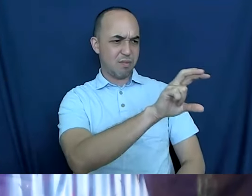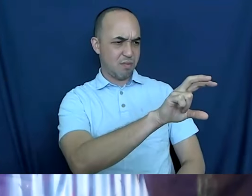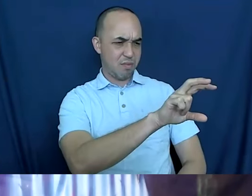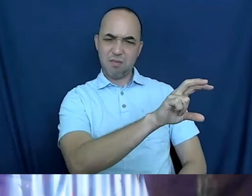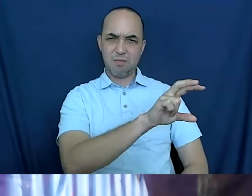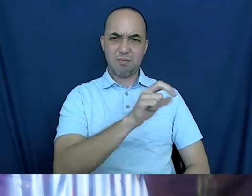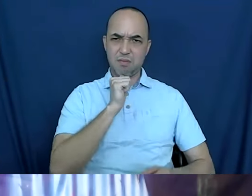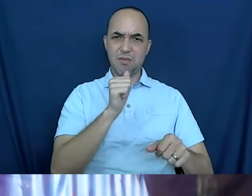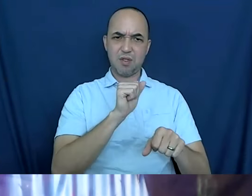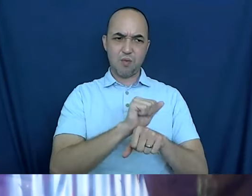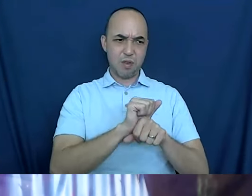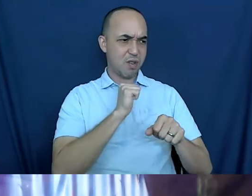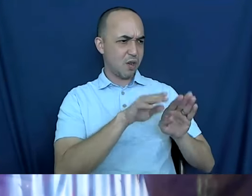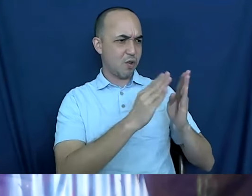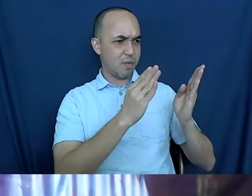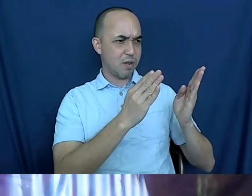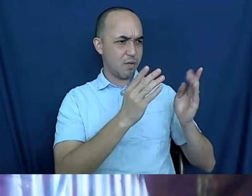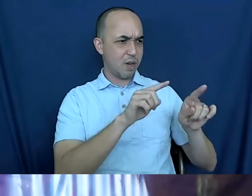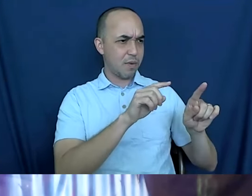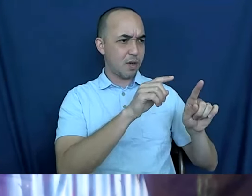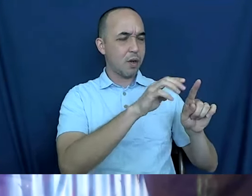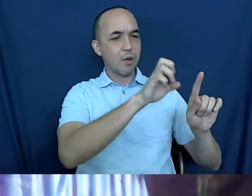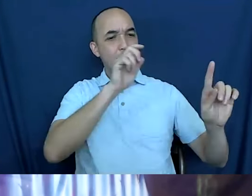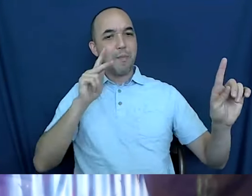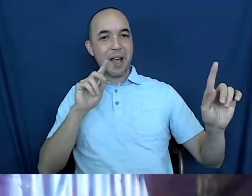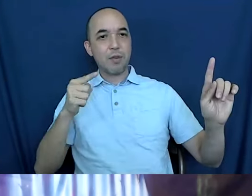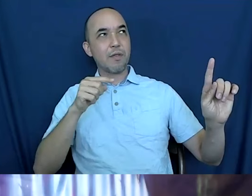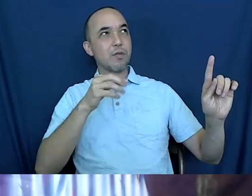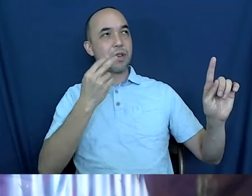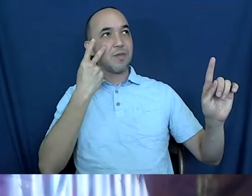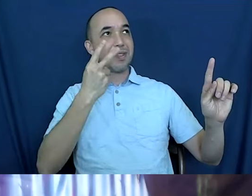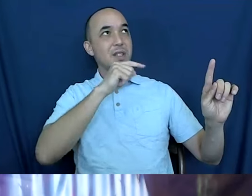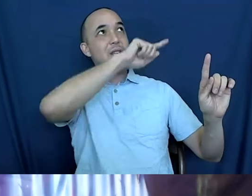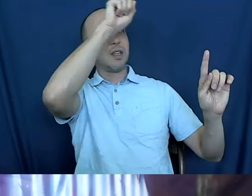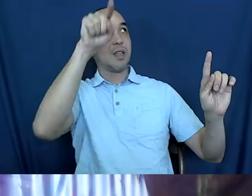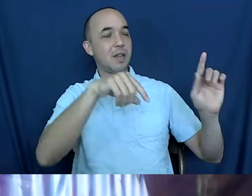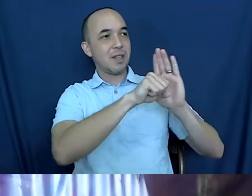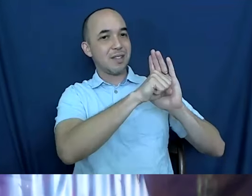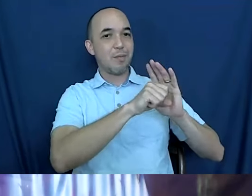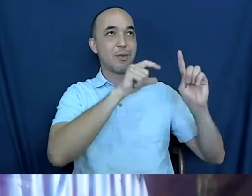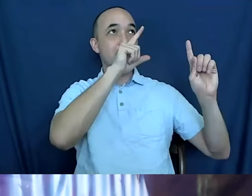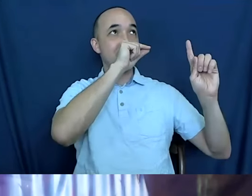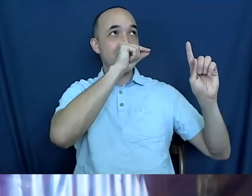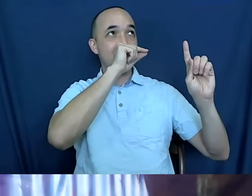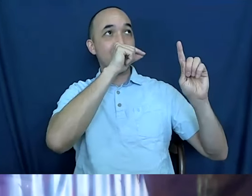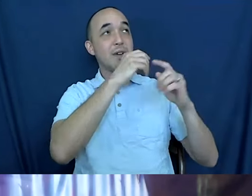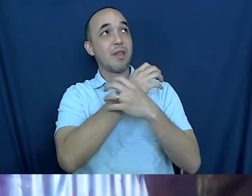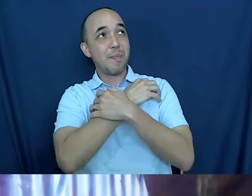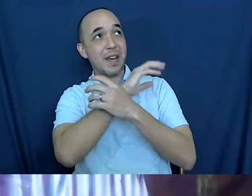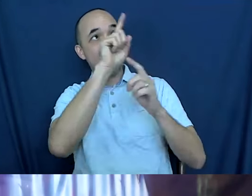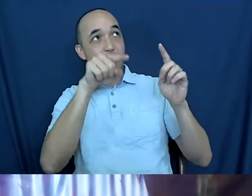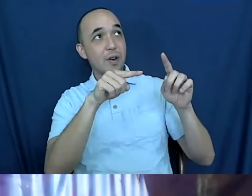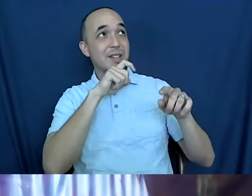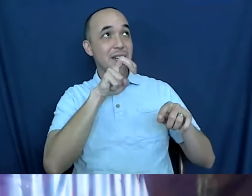it open? You can go back to the first room, notice there's symbols around. There's the bird, the bear, and the snake, and it's